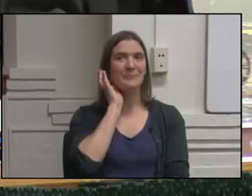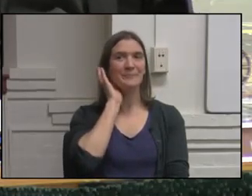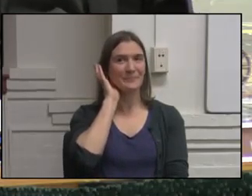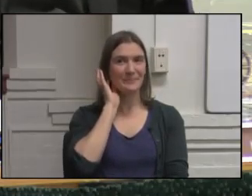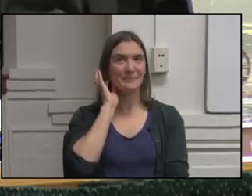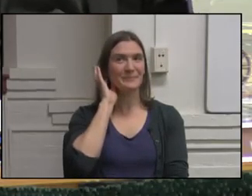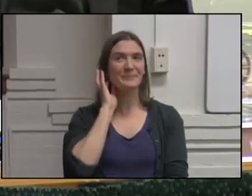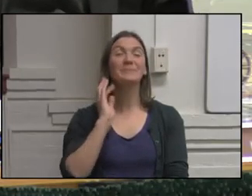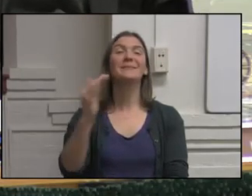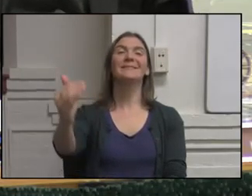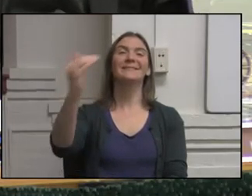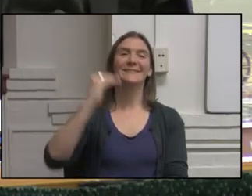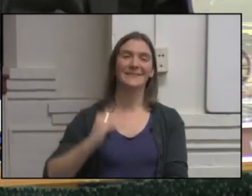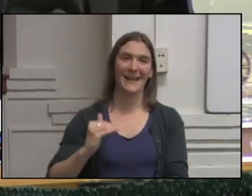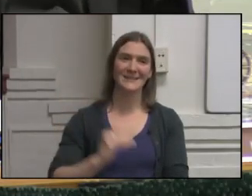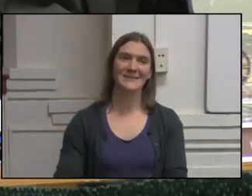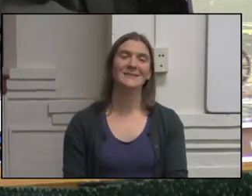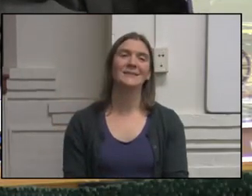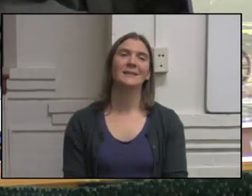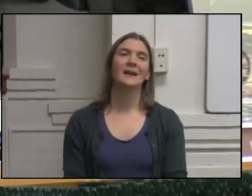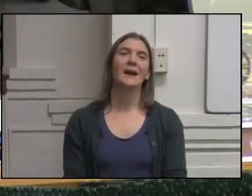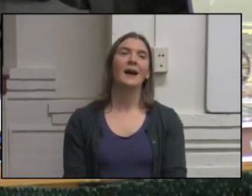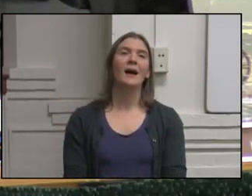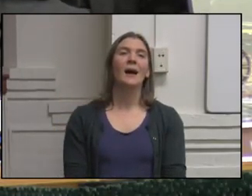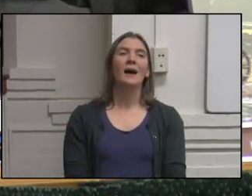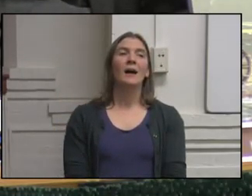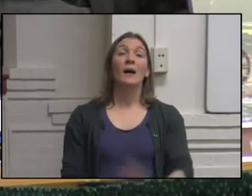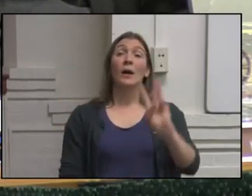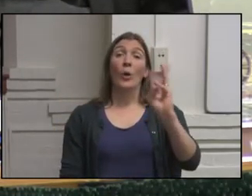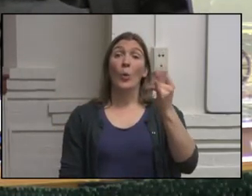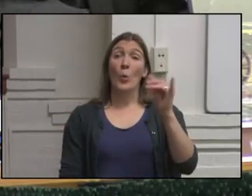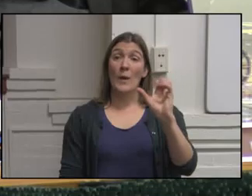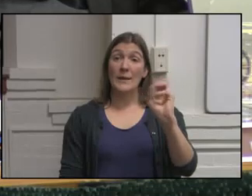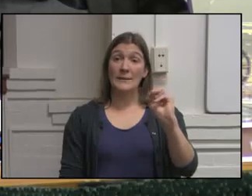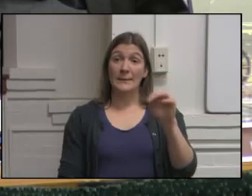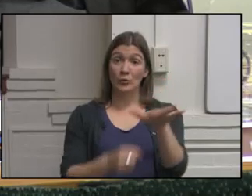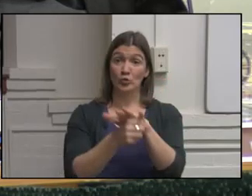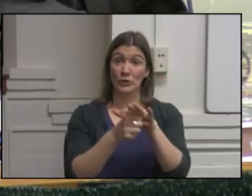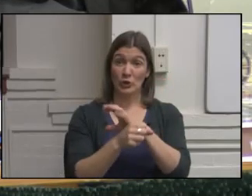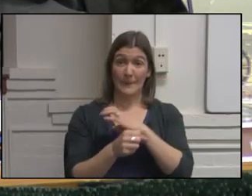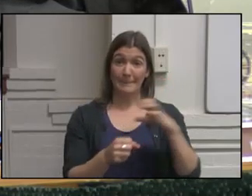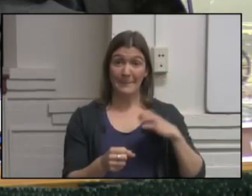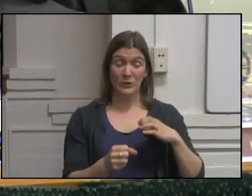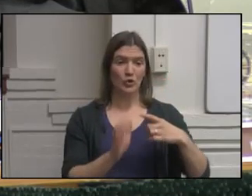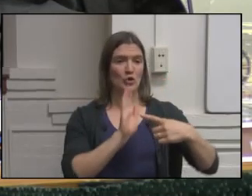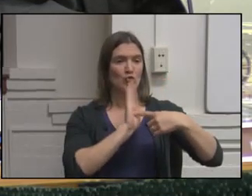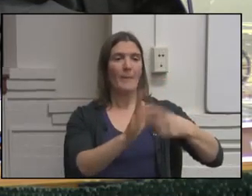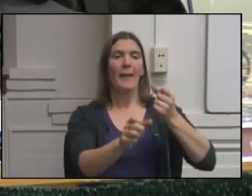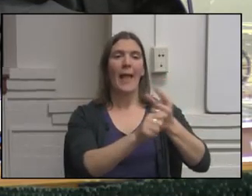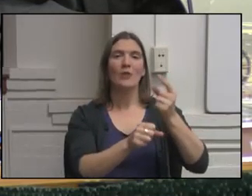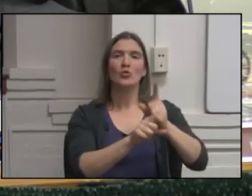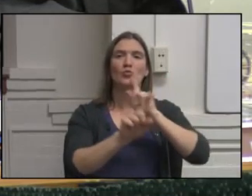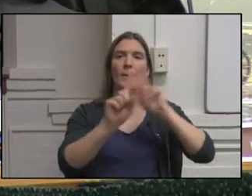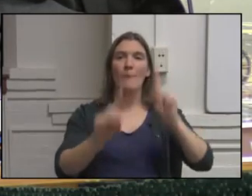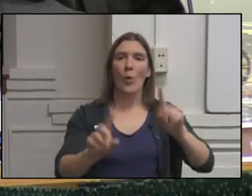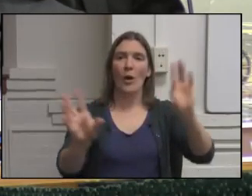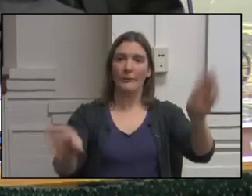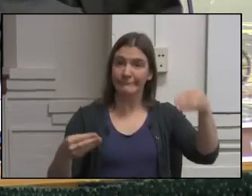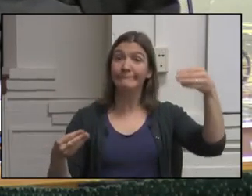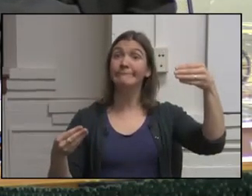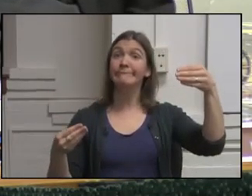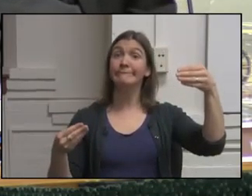All right, moving on. We move on to the Windham Regional Commission's Representative's Annual Report to the Select